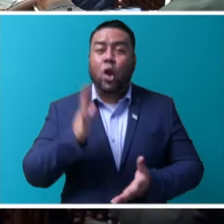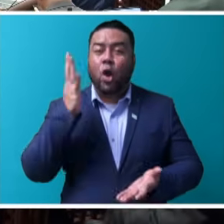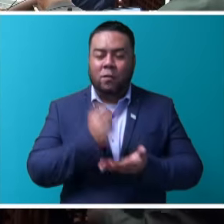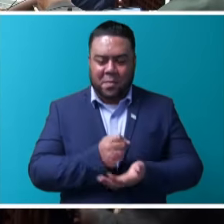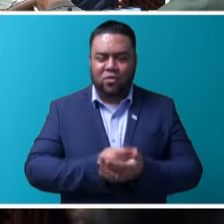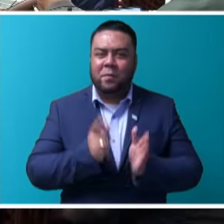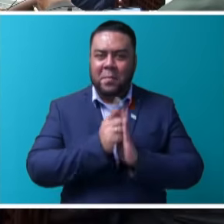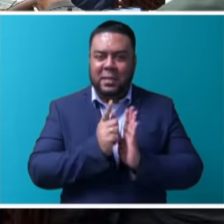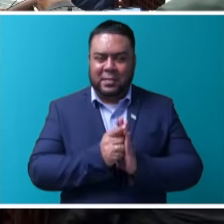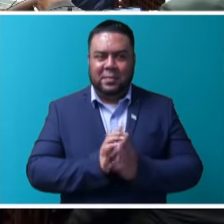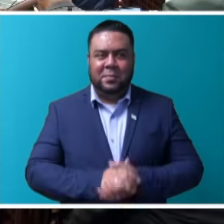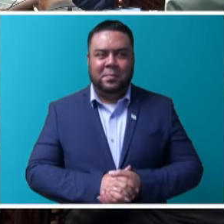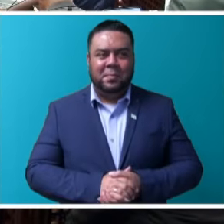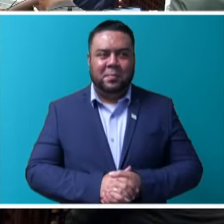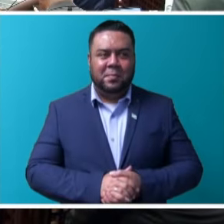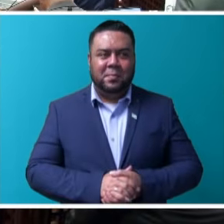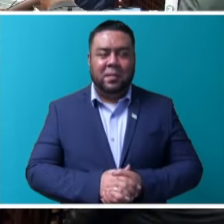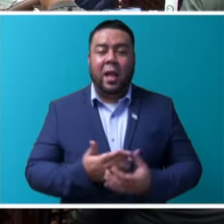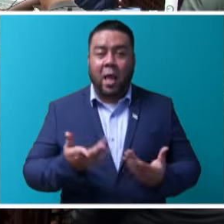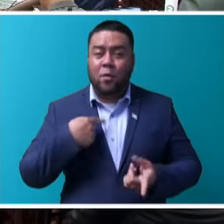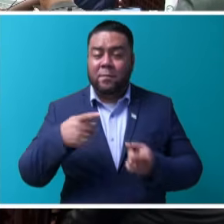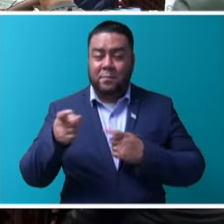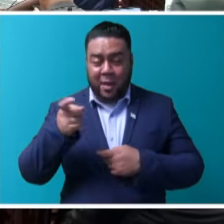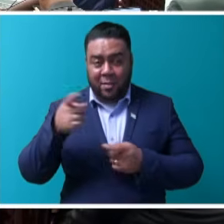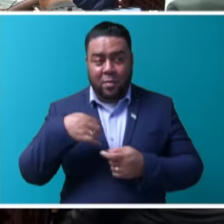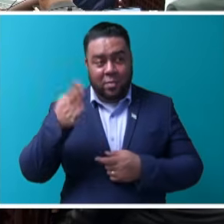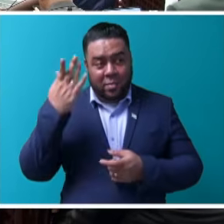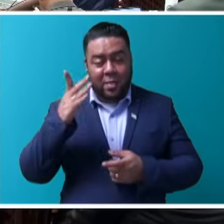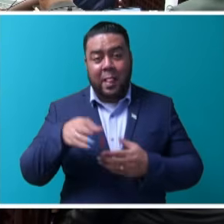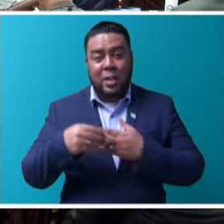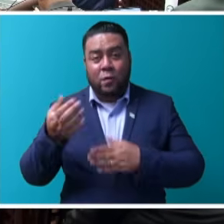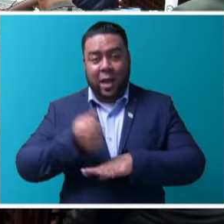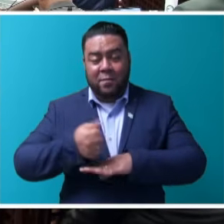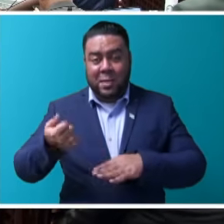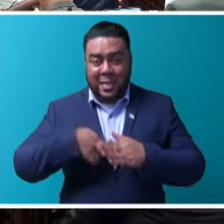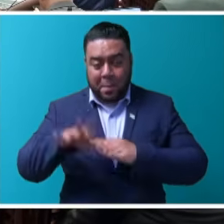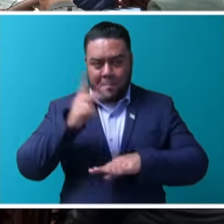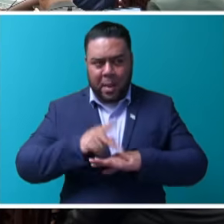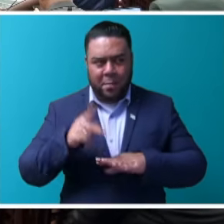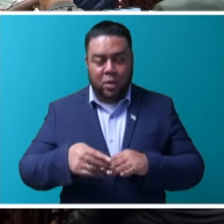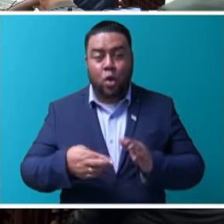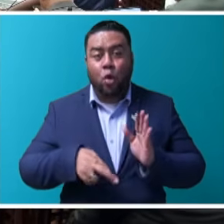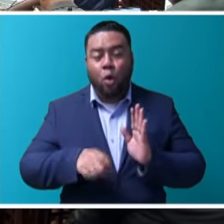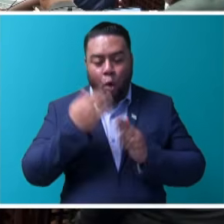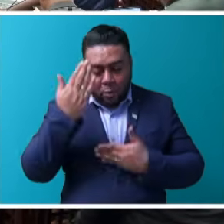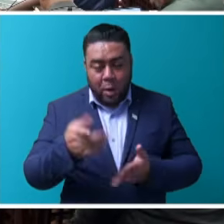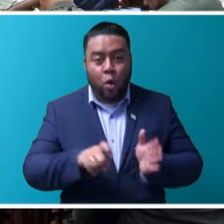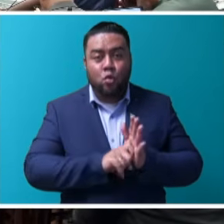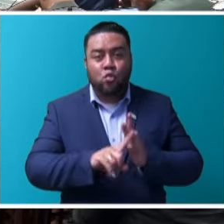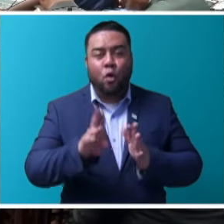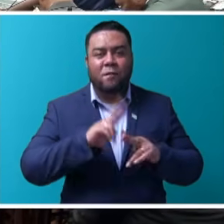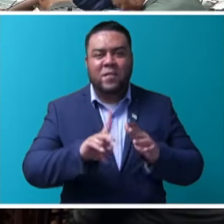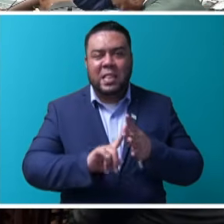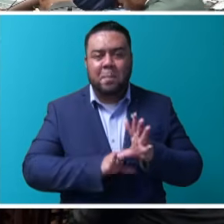Confirmation of minutes. I now call on the Leader of Government in Parliament, the Honourable Ro Filipe Tuisawau, to move his